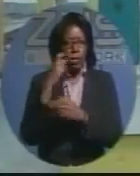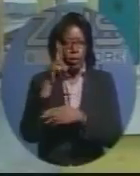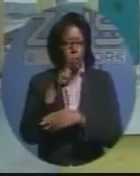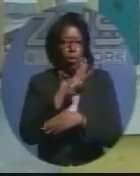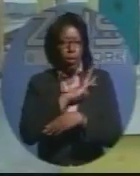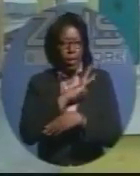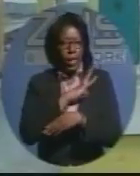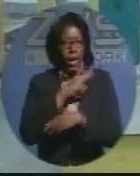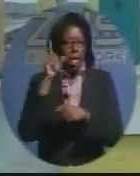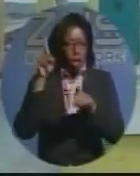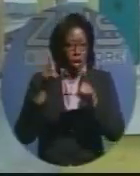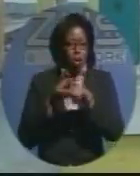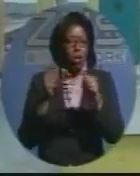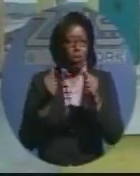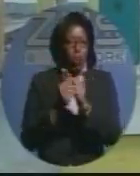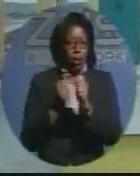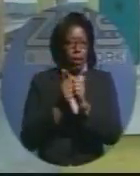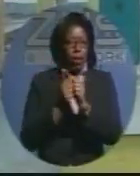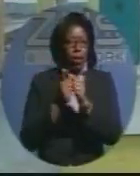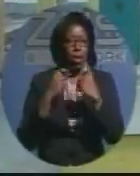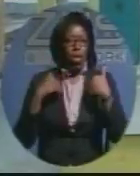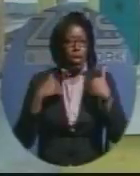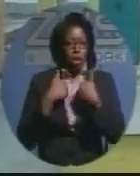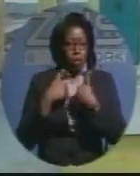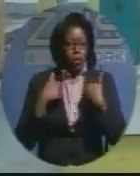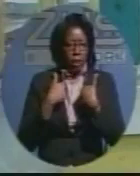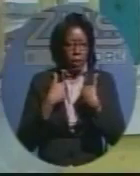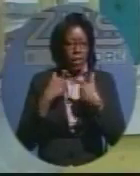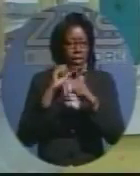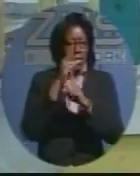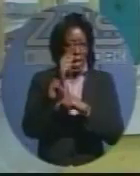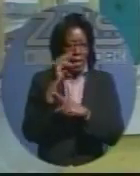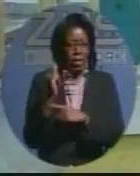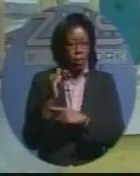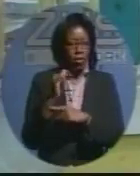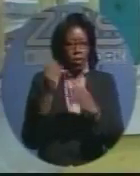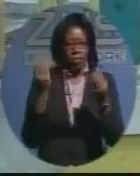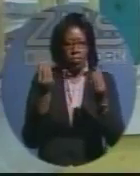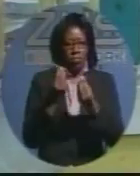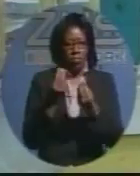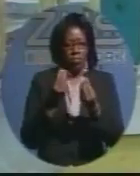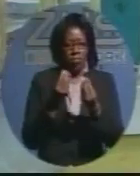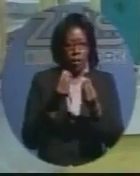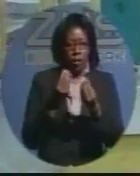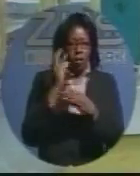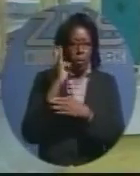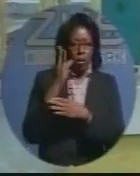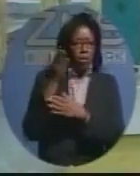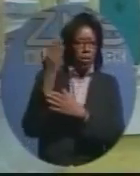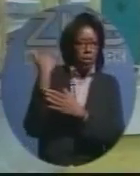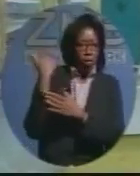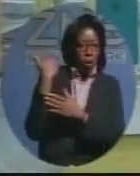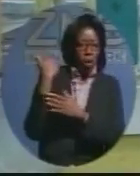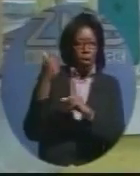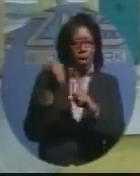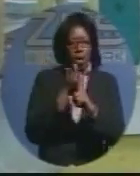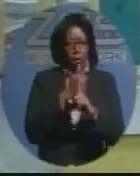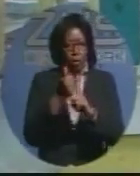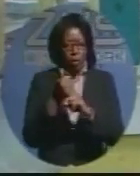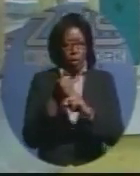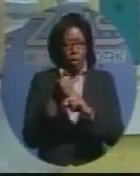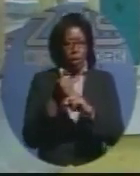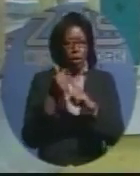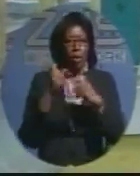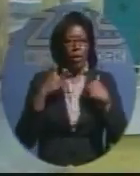total agreement with the Humane Society. He says while he's never witnessed any of these horses being abused, he believes offenders should be prosecuted